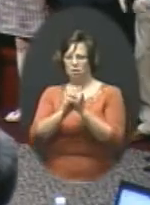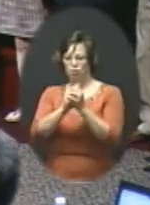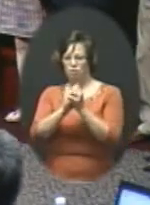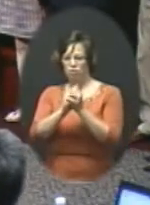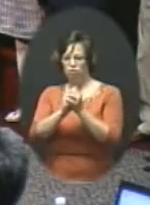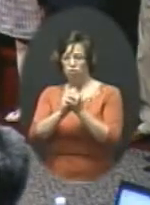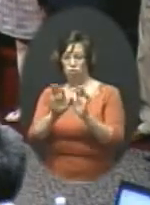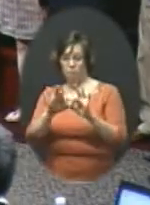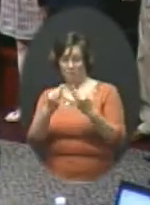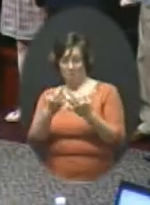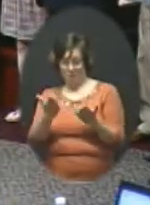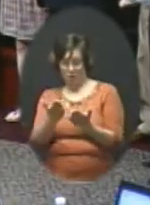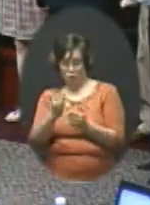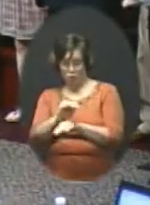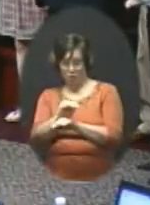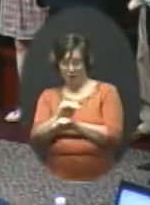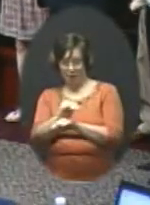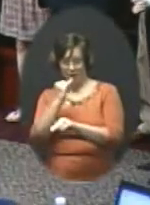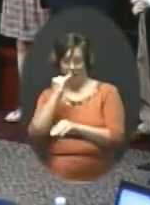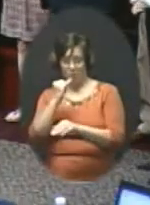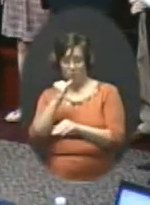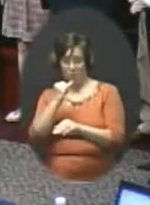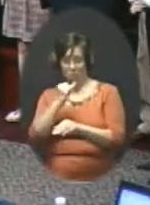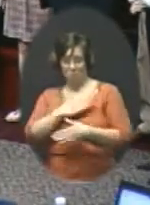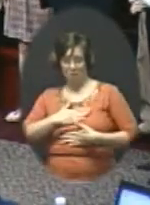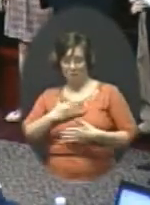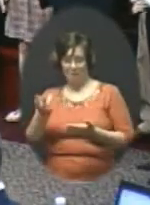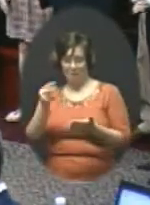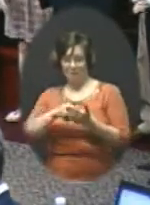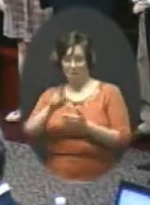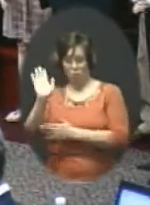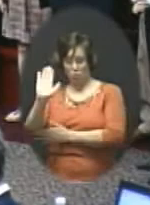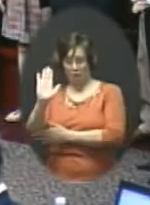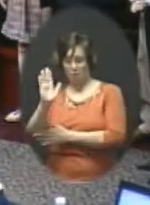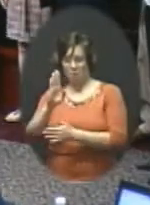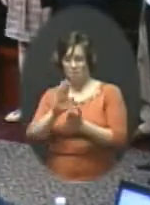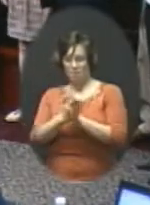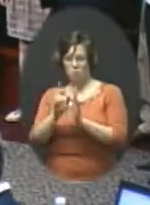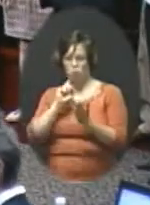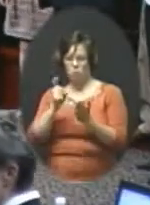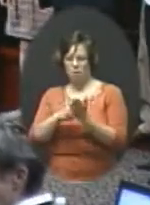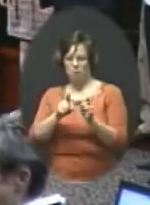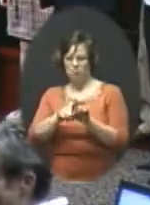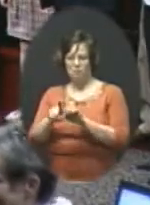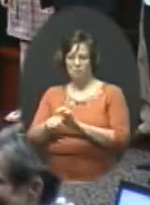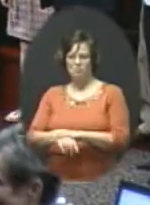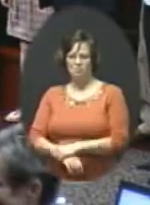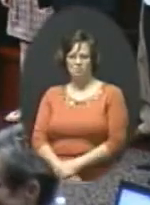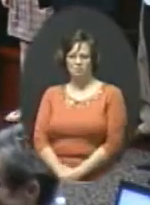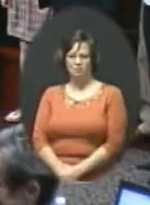Congratulations. And are your families here tonight? If so, we'd love for them to stand and wave and be recognized as well.